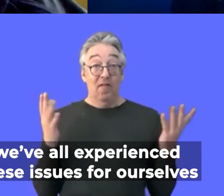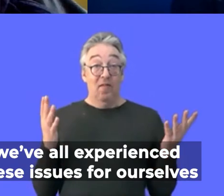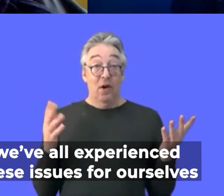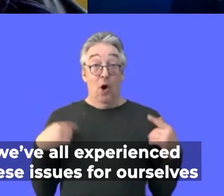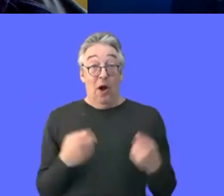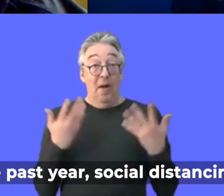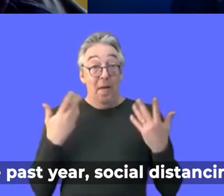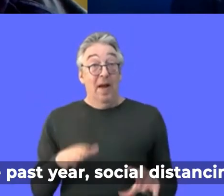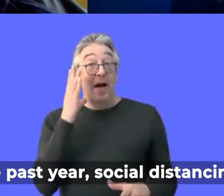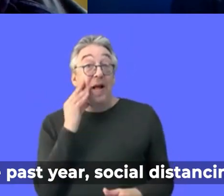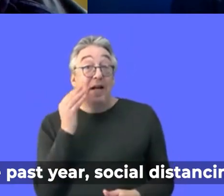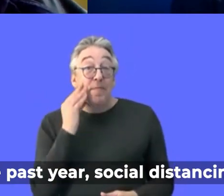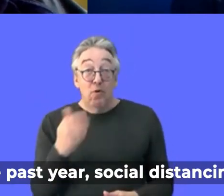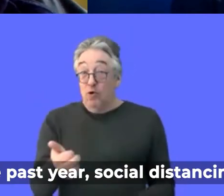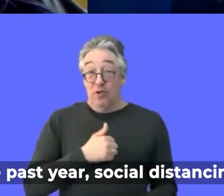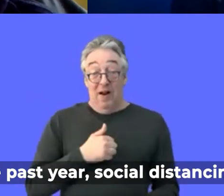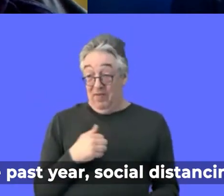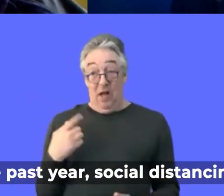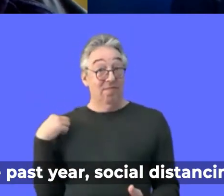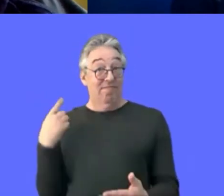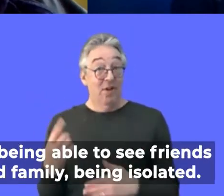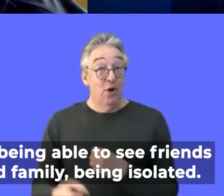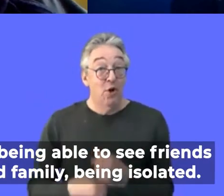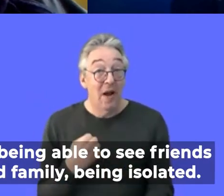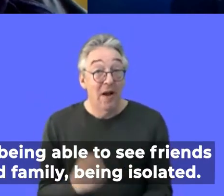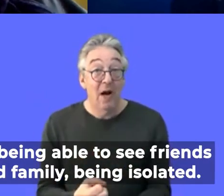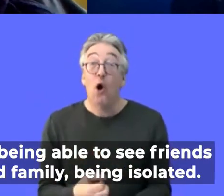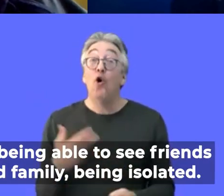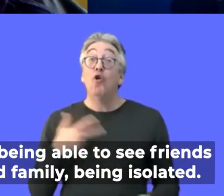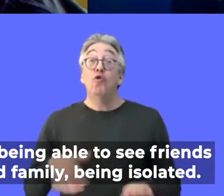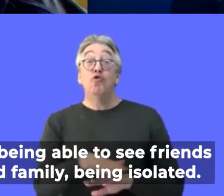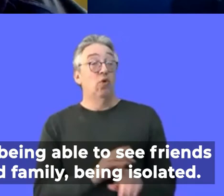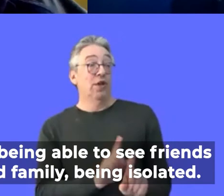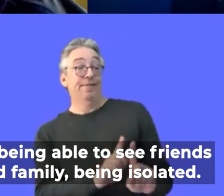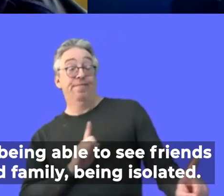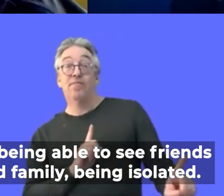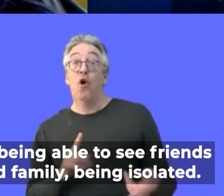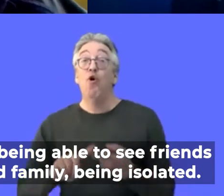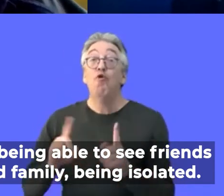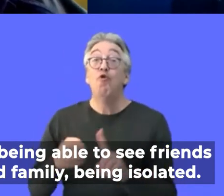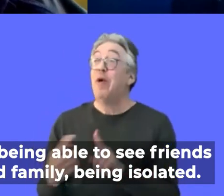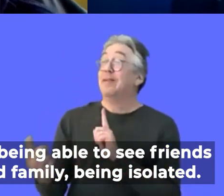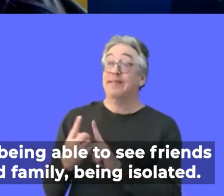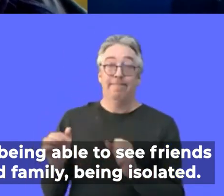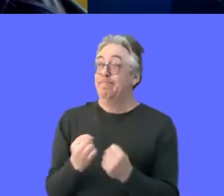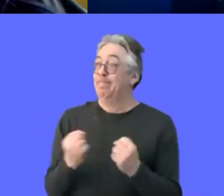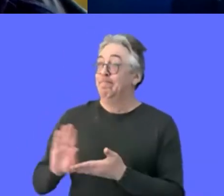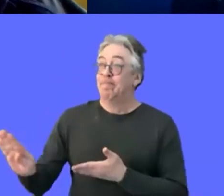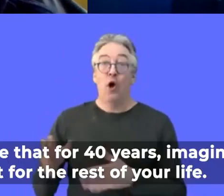issues for ourselves over the past year, social distancing, not being able to see friends and family, being